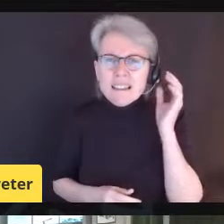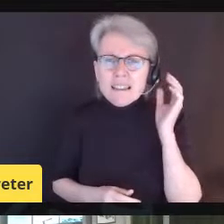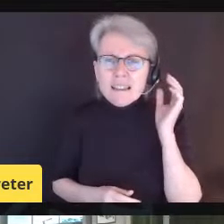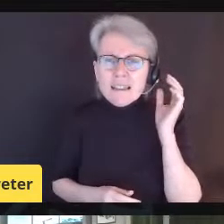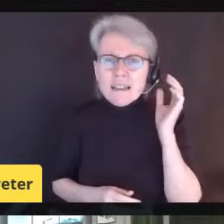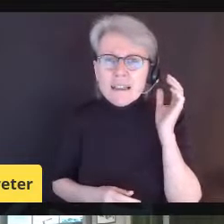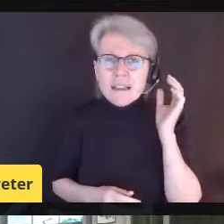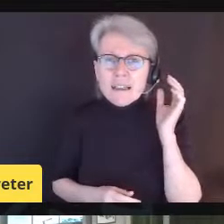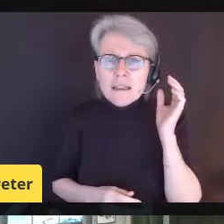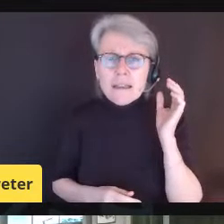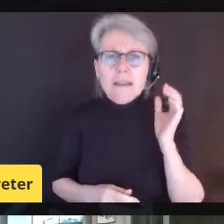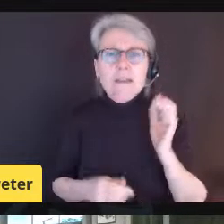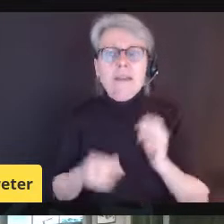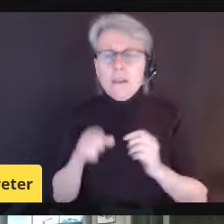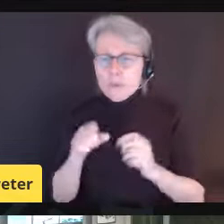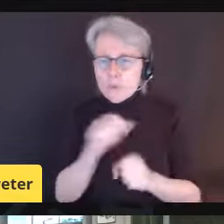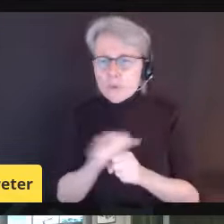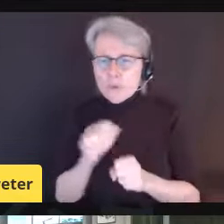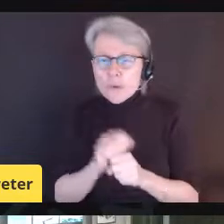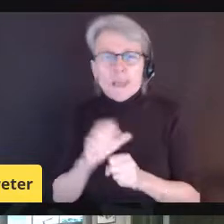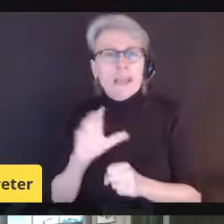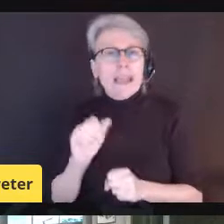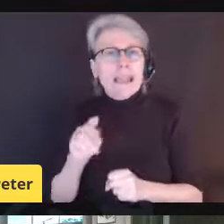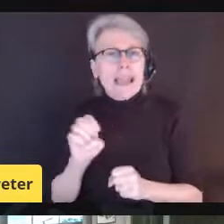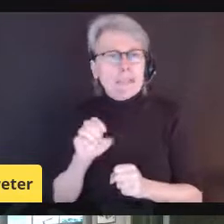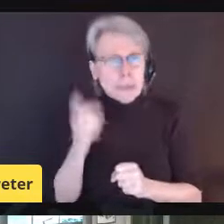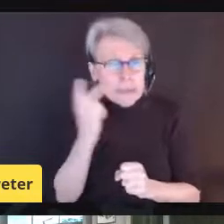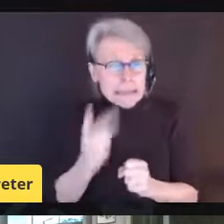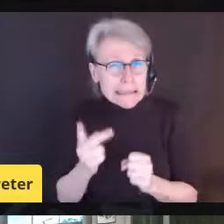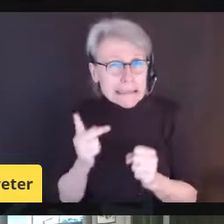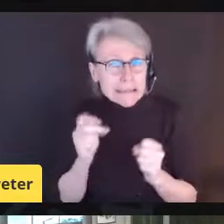with in caves, so I'm sure you must have seen some pretty spooky things.